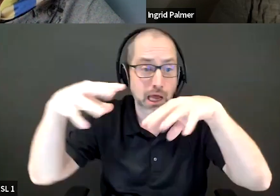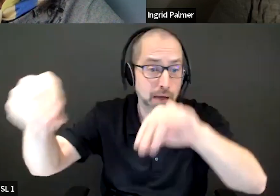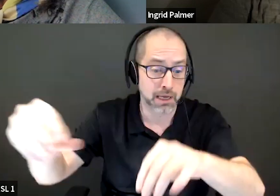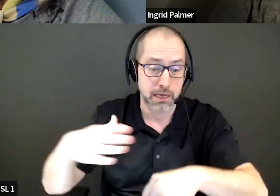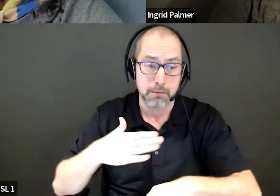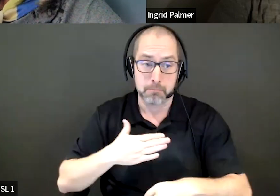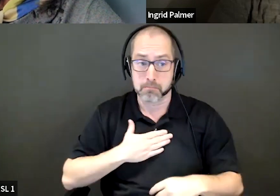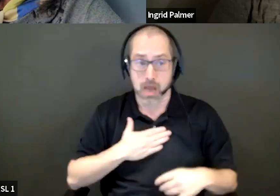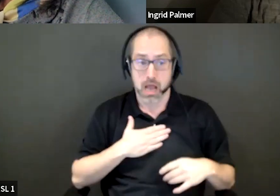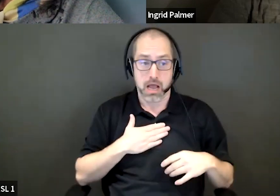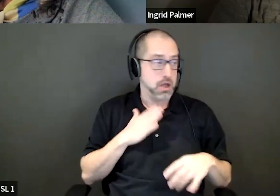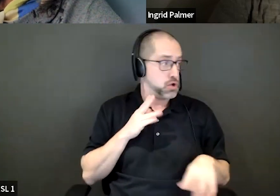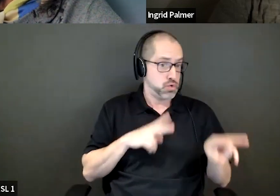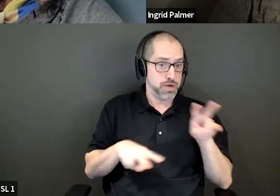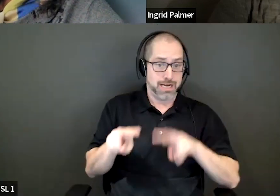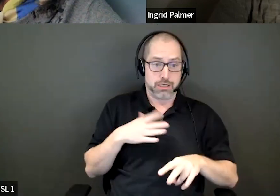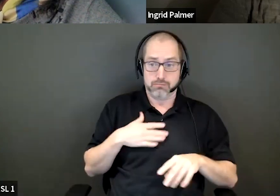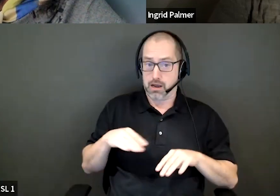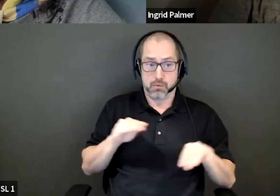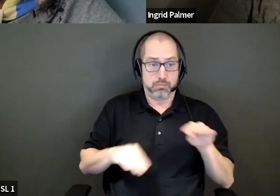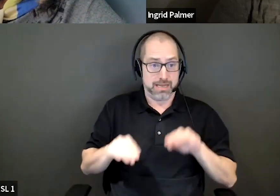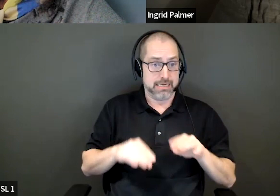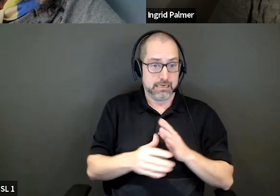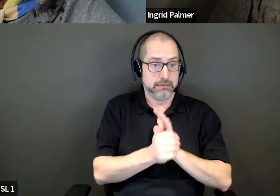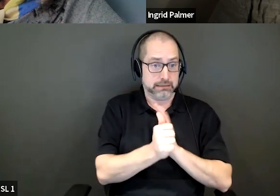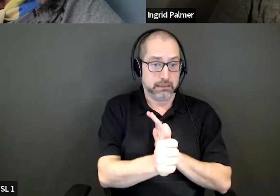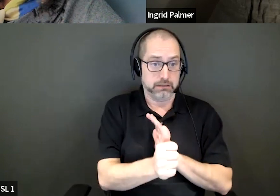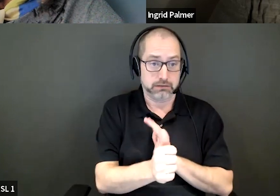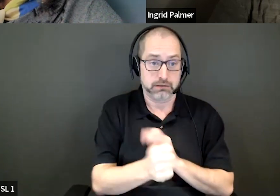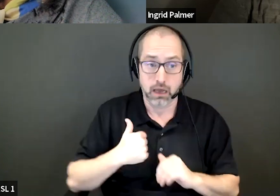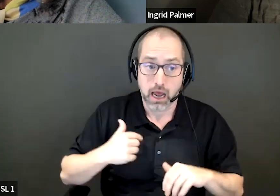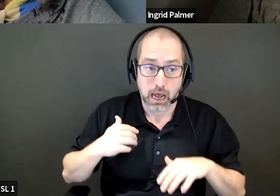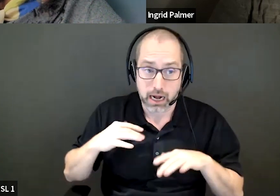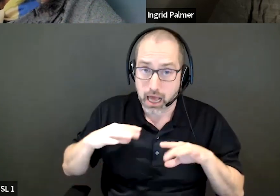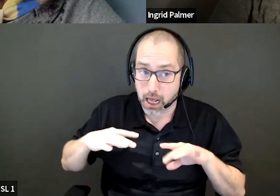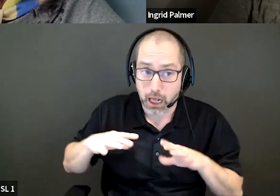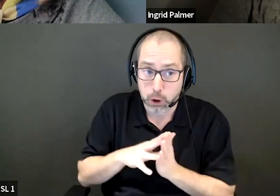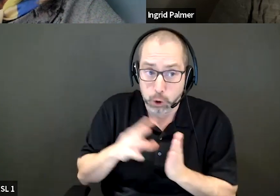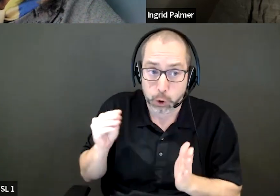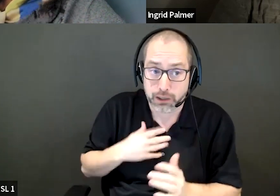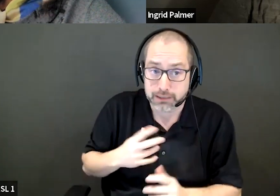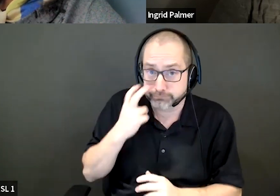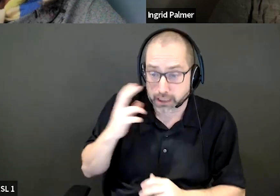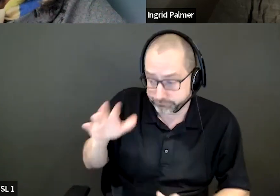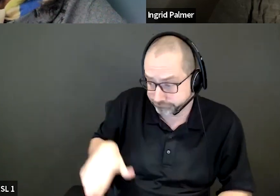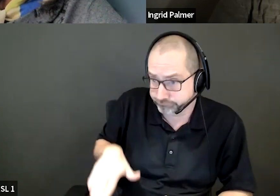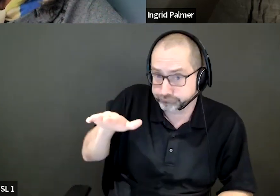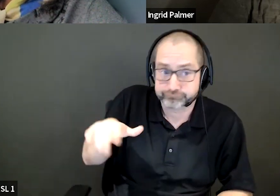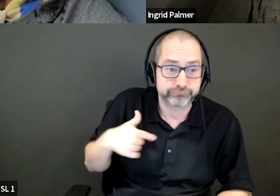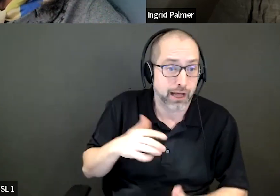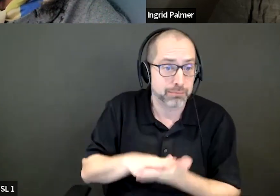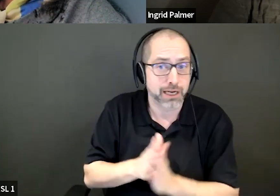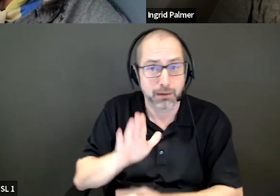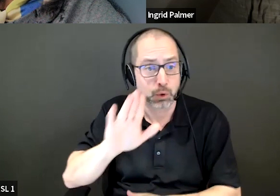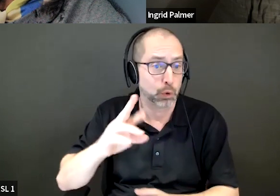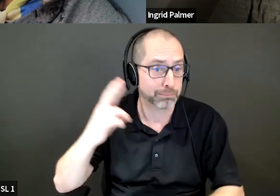skills and my situational awareness skills I have learned as a result of my blindness, I will become your best friend